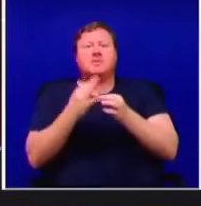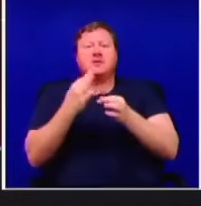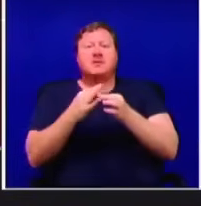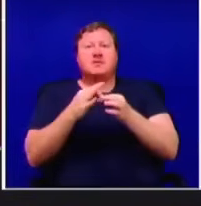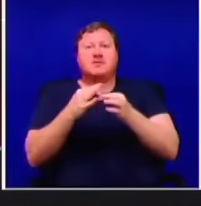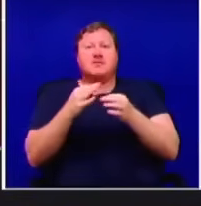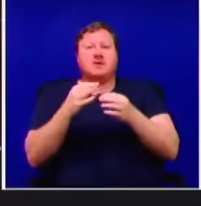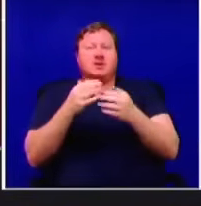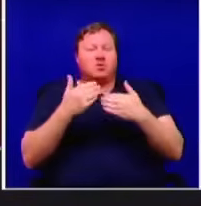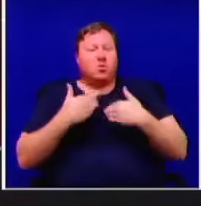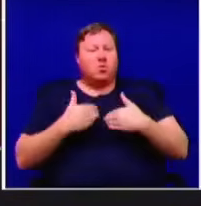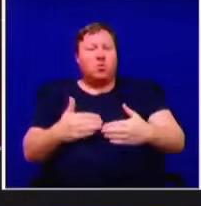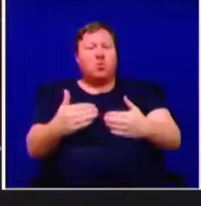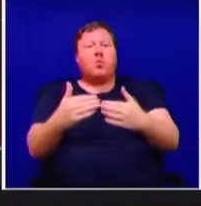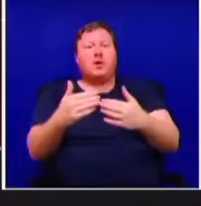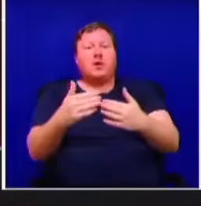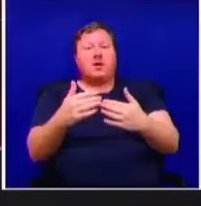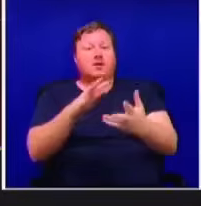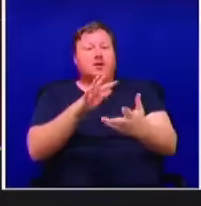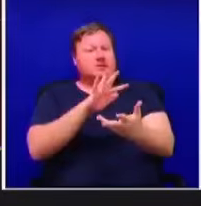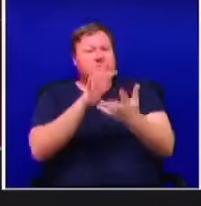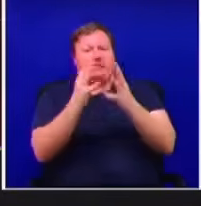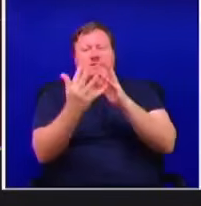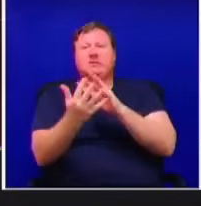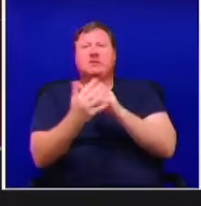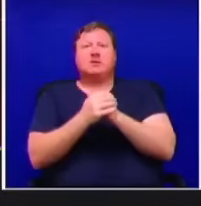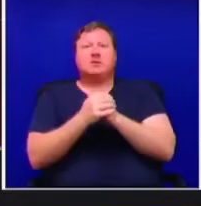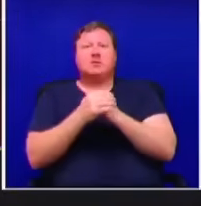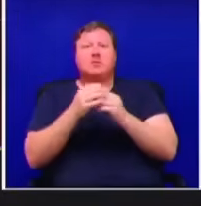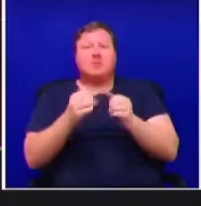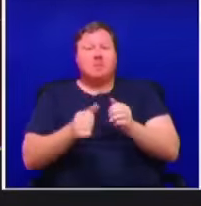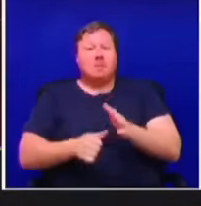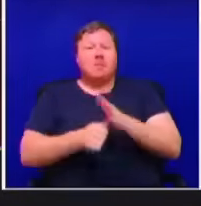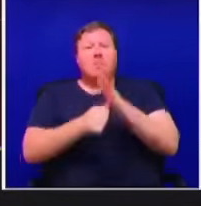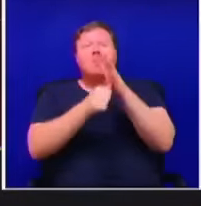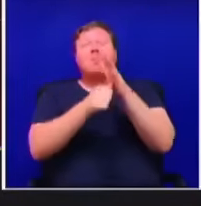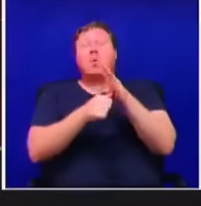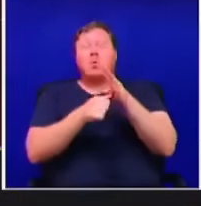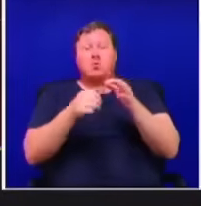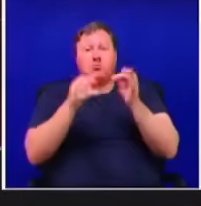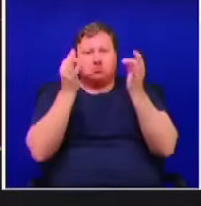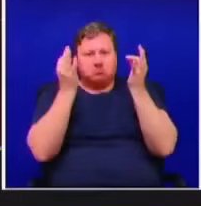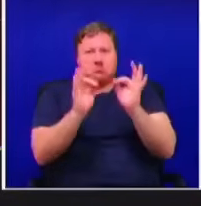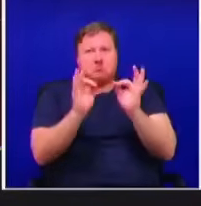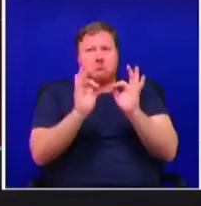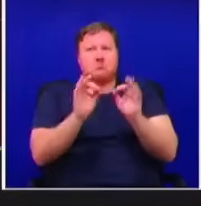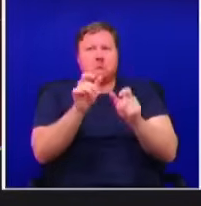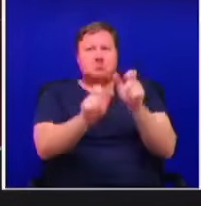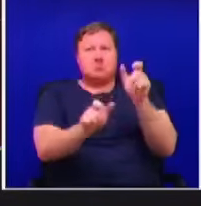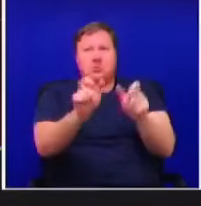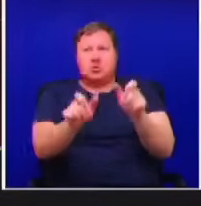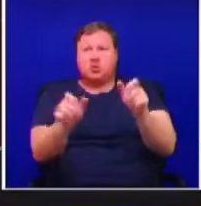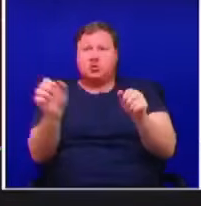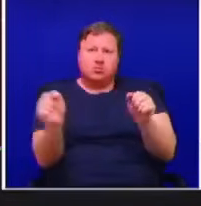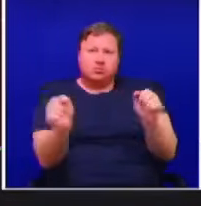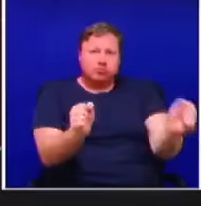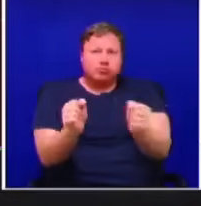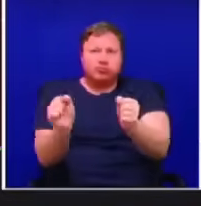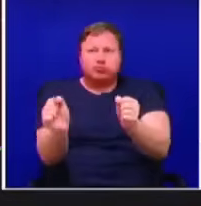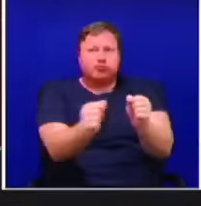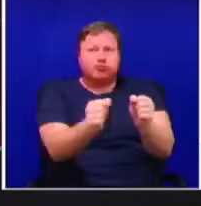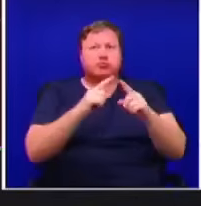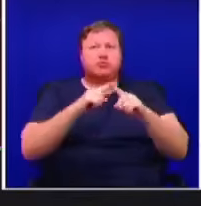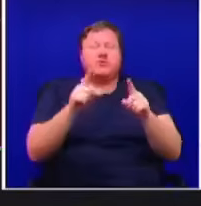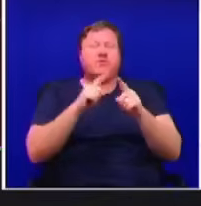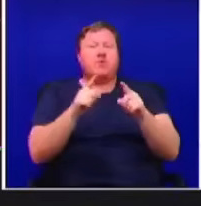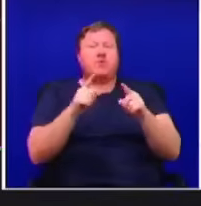much to find the most suitable people that they can deploy in various markets, and to get people with